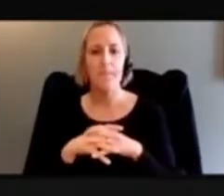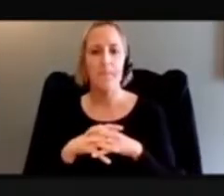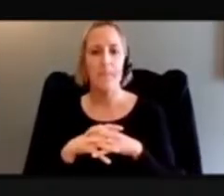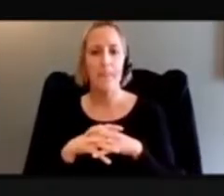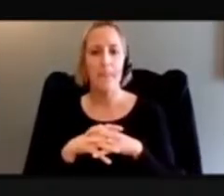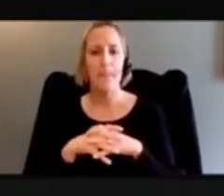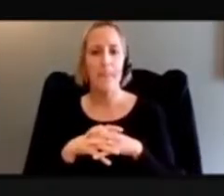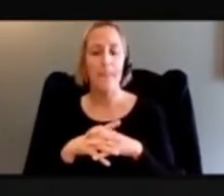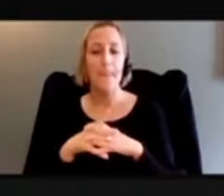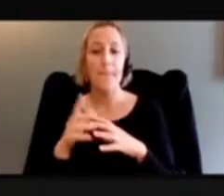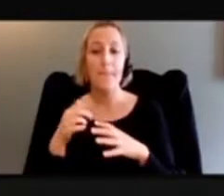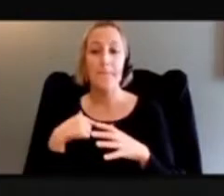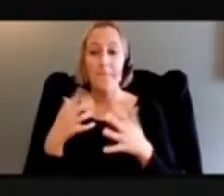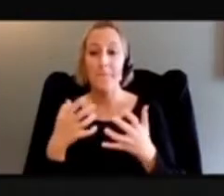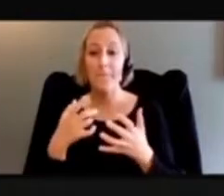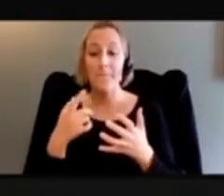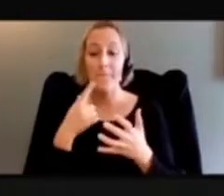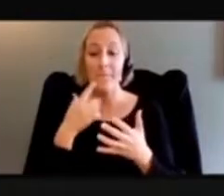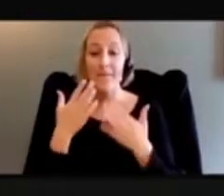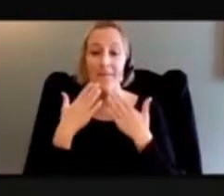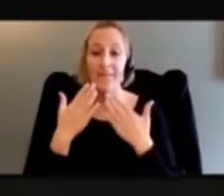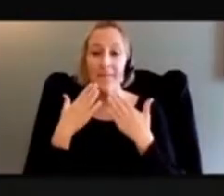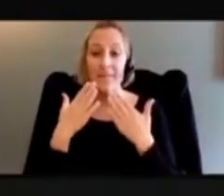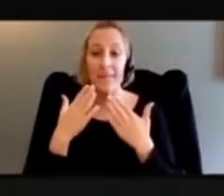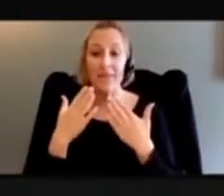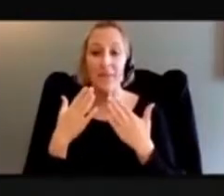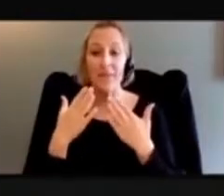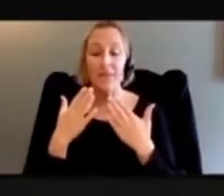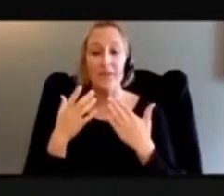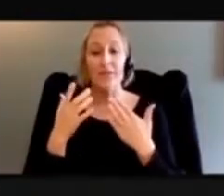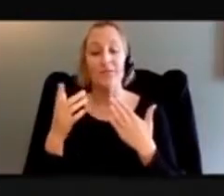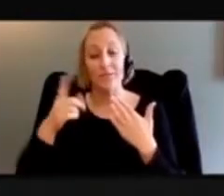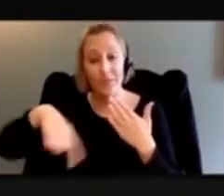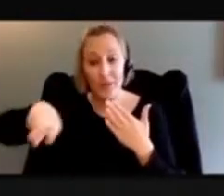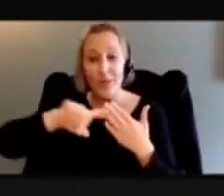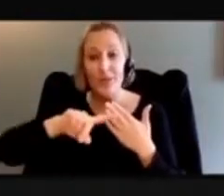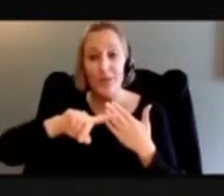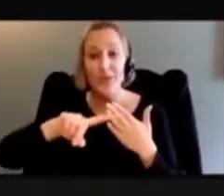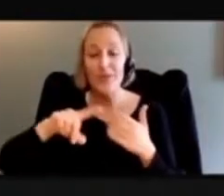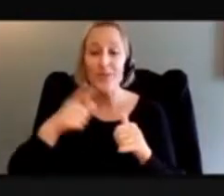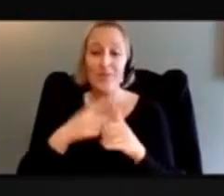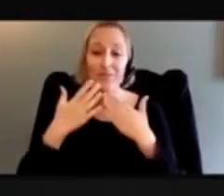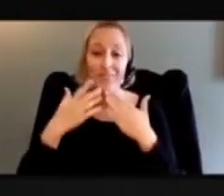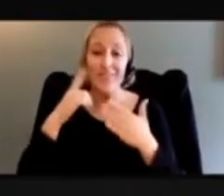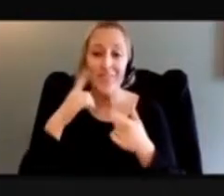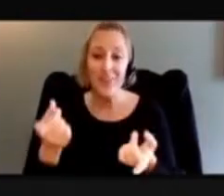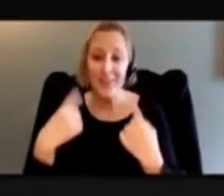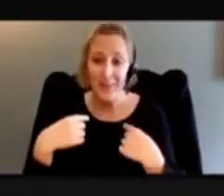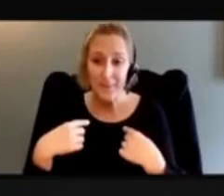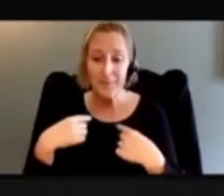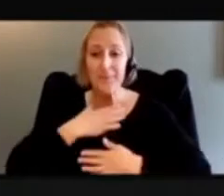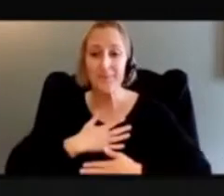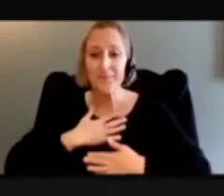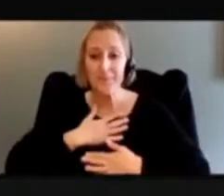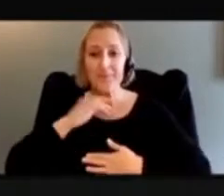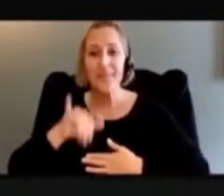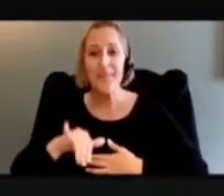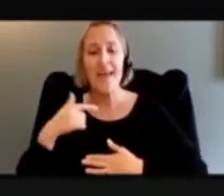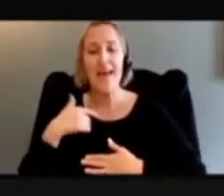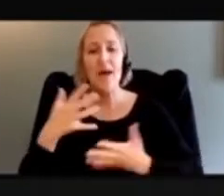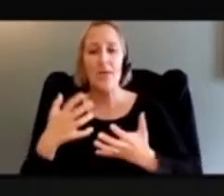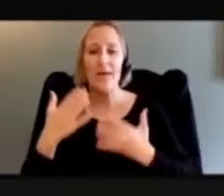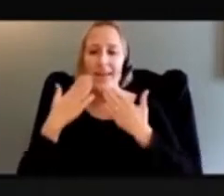I did want to thank a few people. First of all, as I said, all of you for attending. We really appreciate you being here. I wanted to thank our